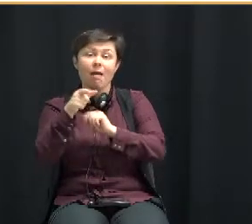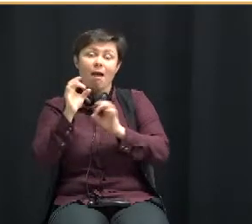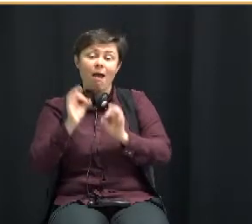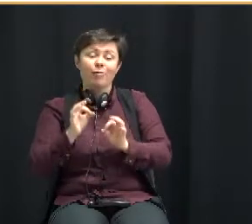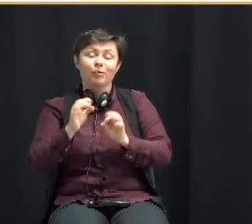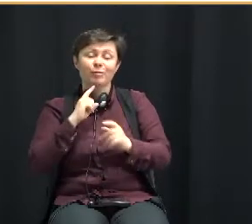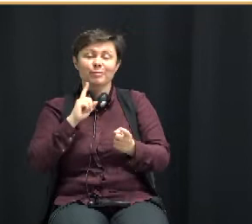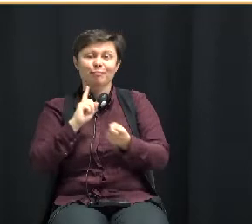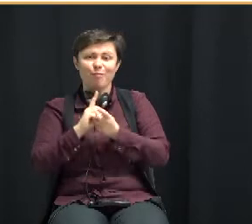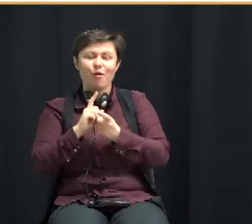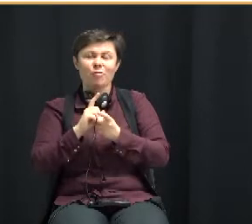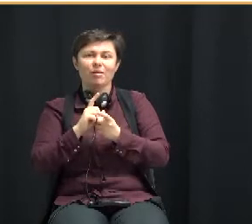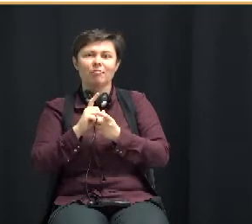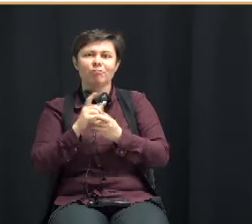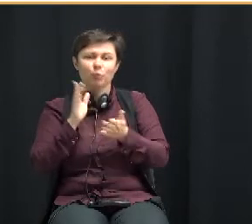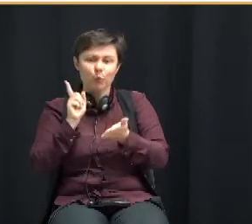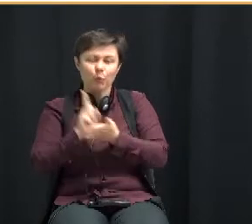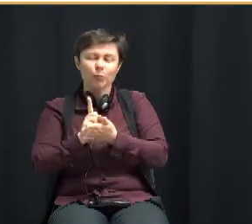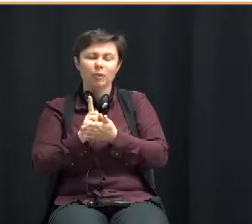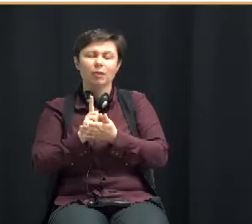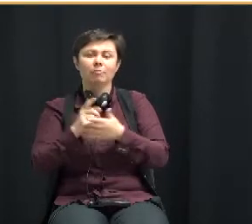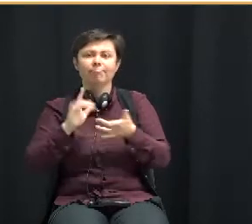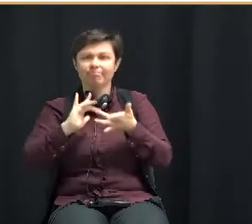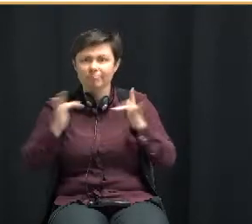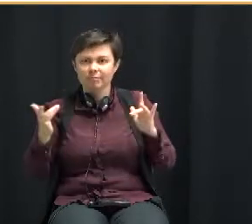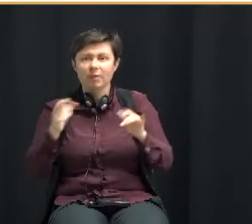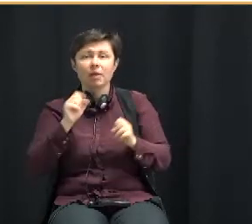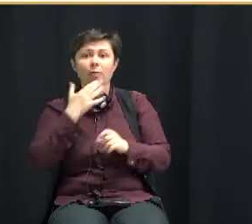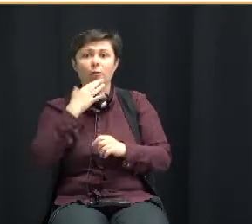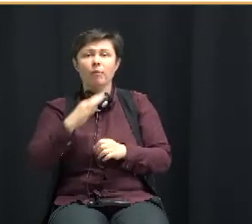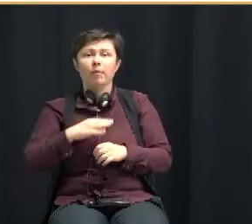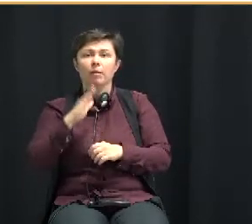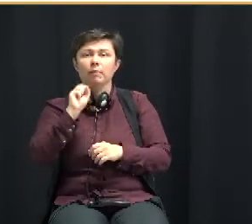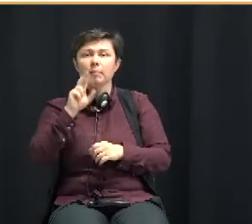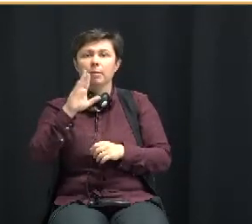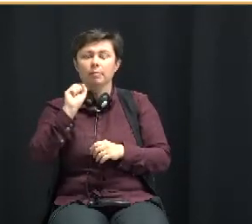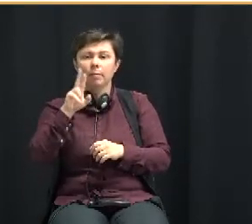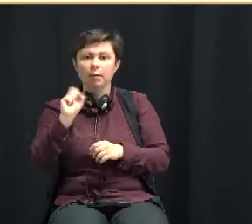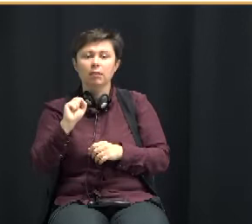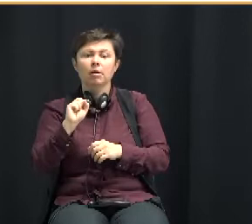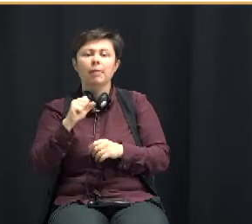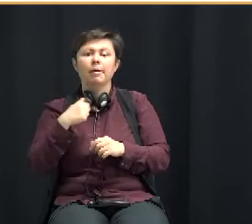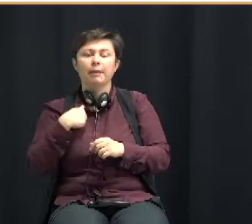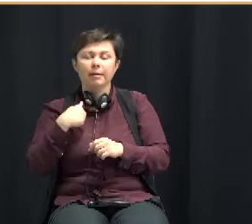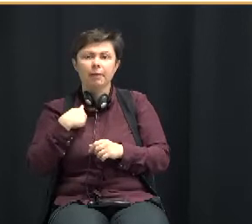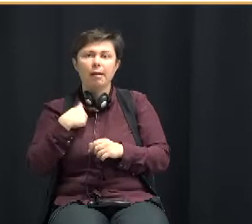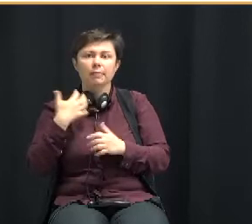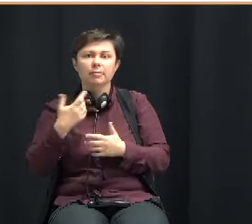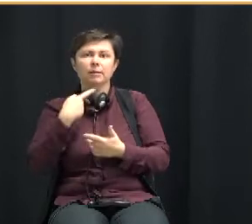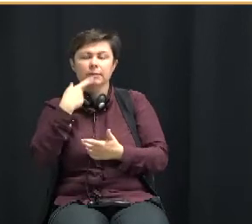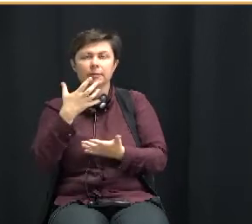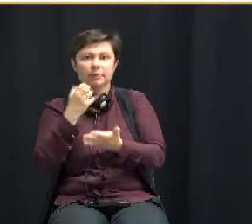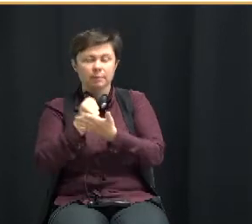participate in such online formula. And as Barbara mentioned, I will